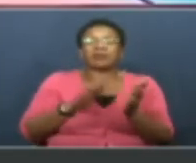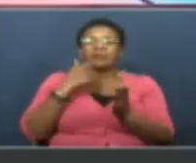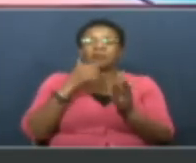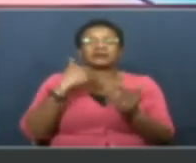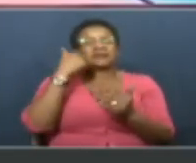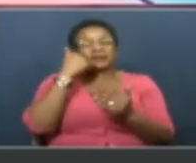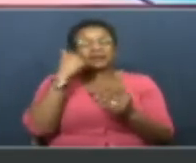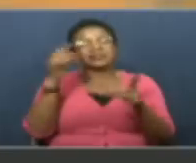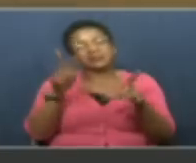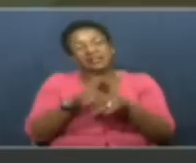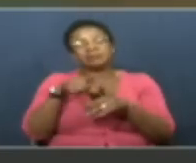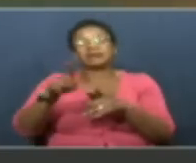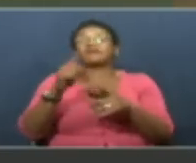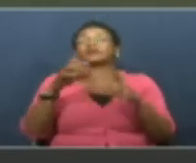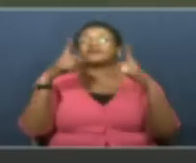vote.